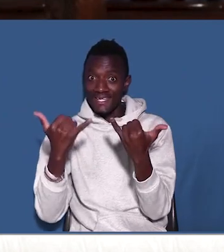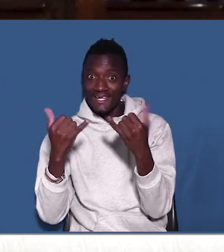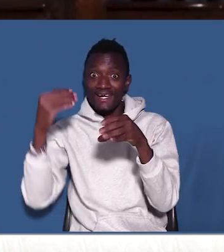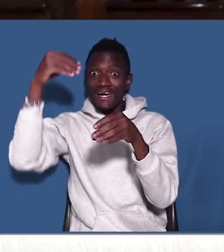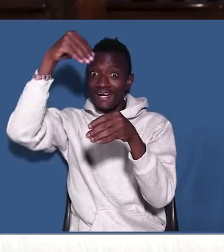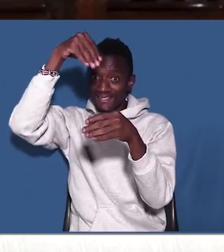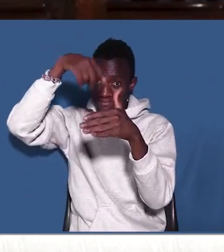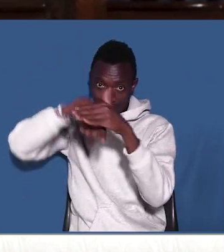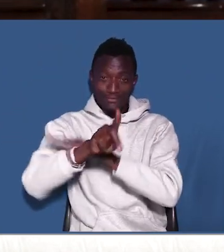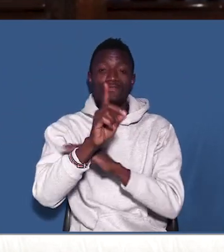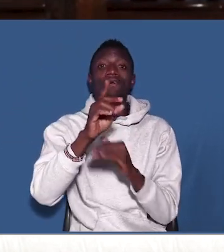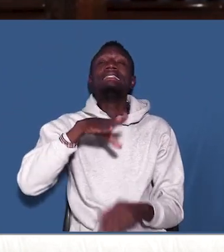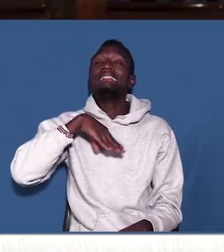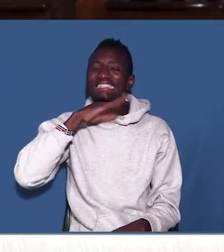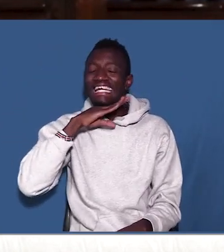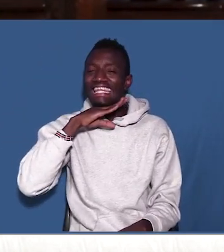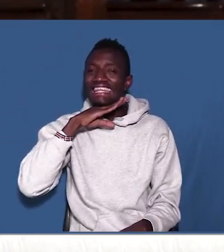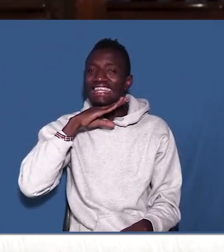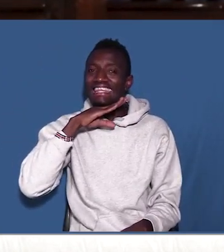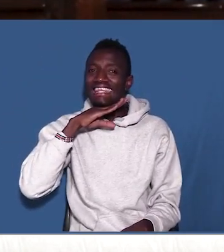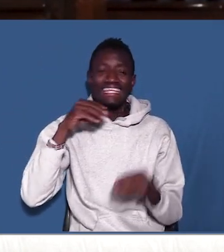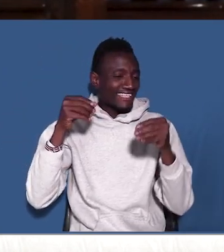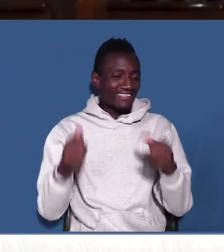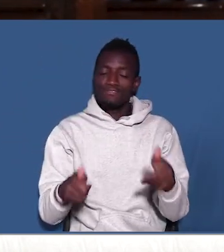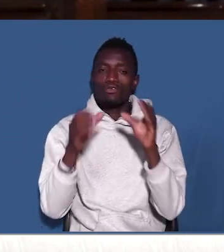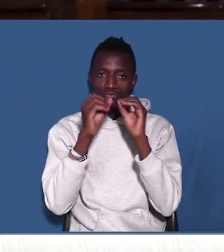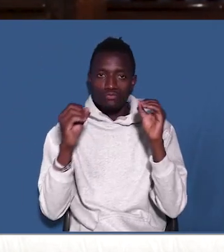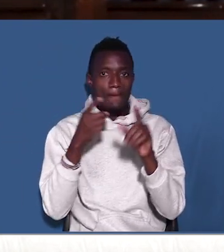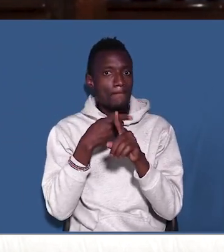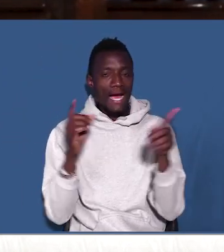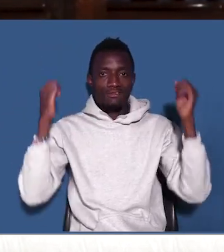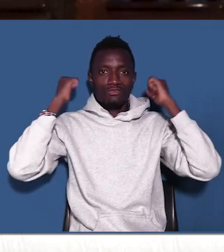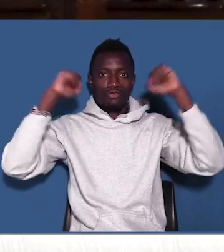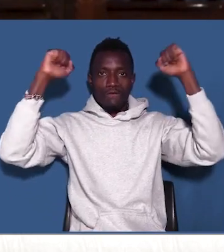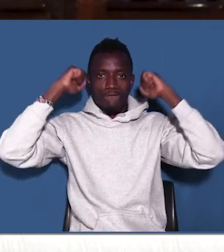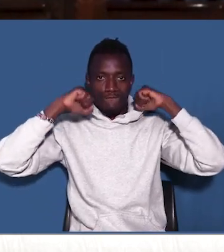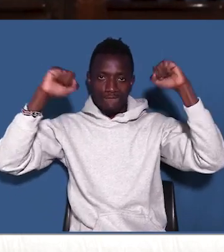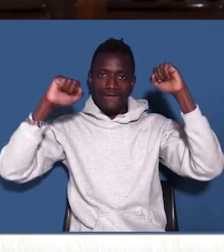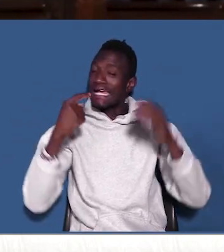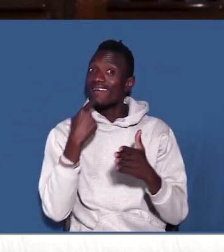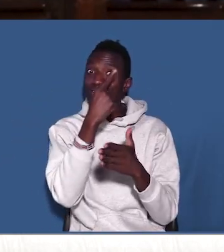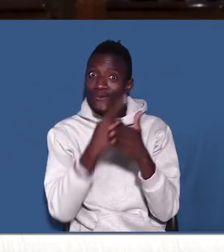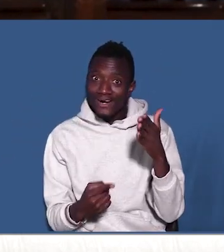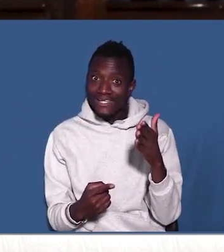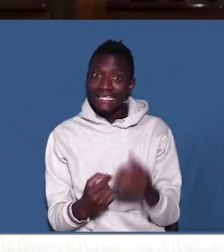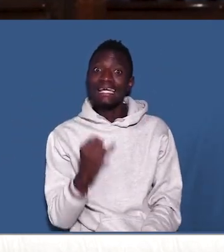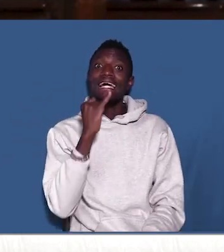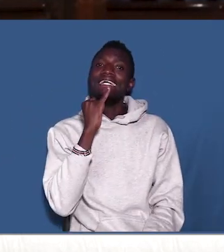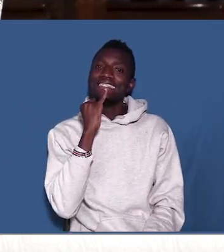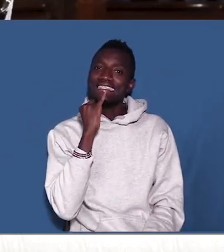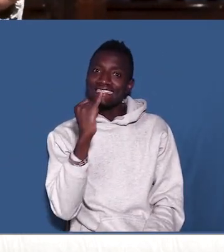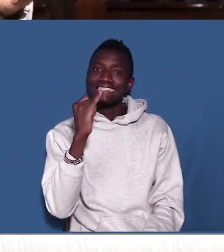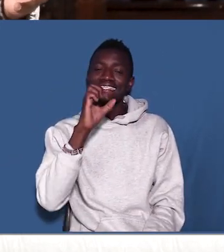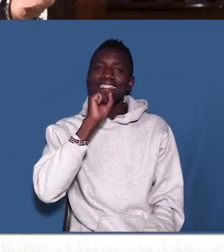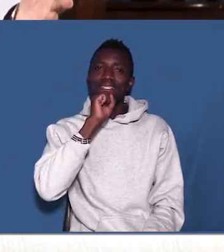defeated, but triumphant. It is finished. So what